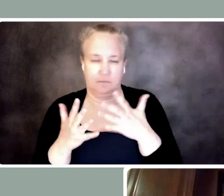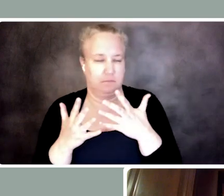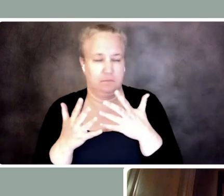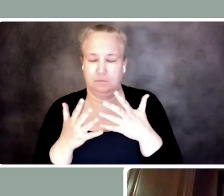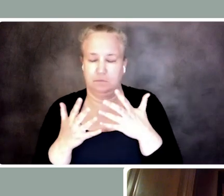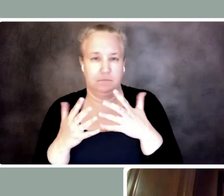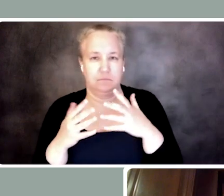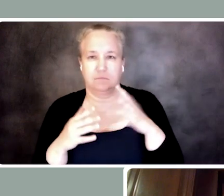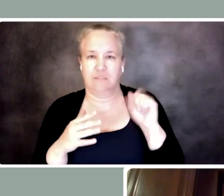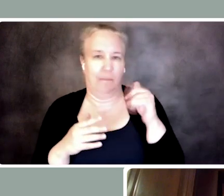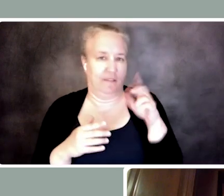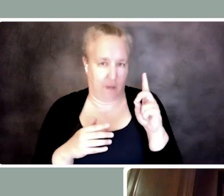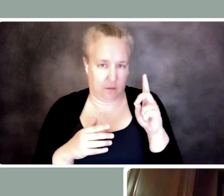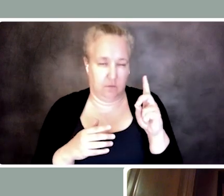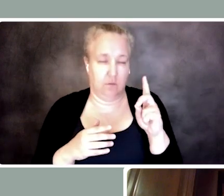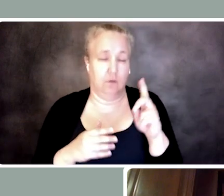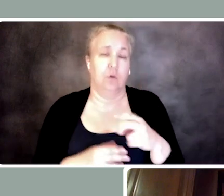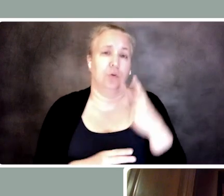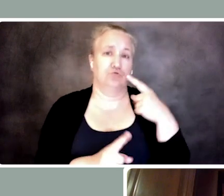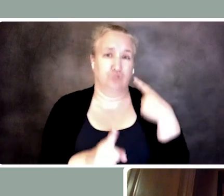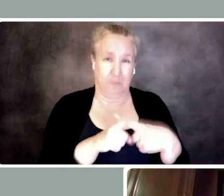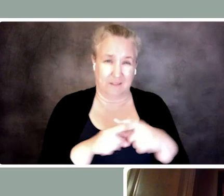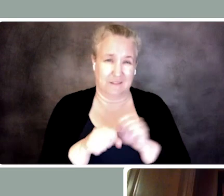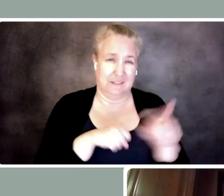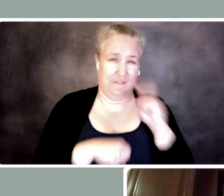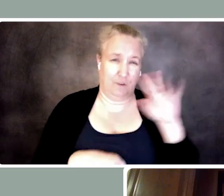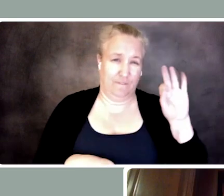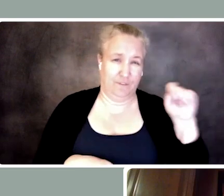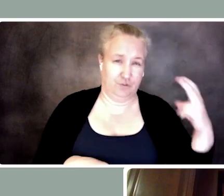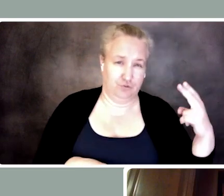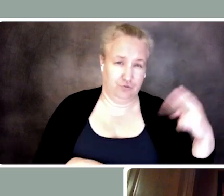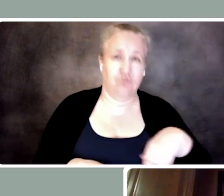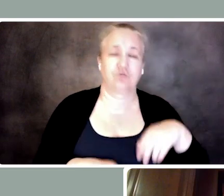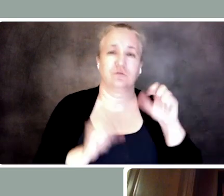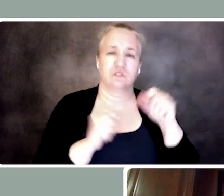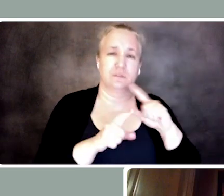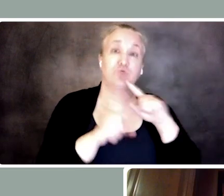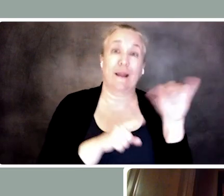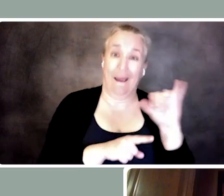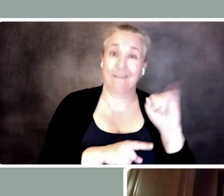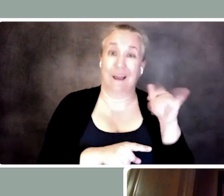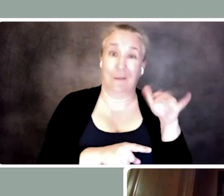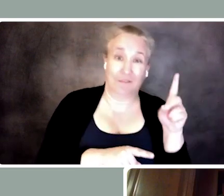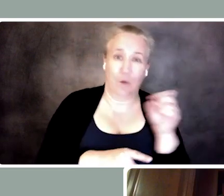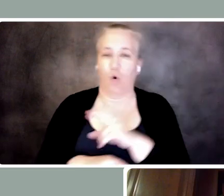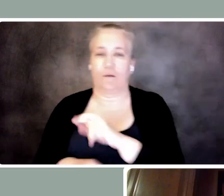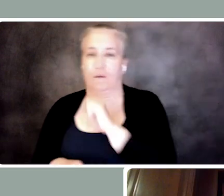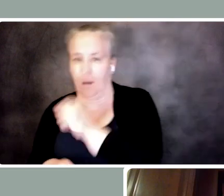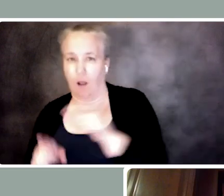2+ is then sent off for FISH, and it can be reported as amplified or